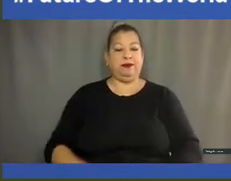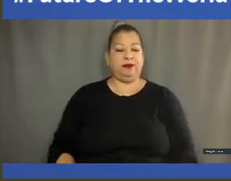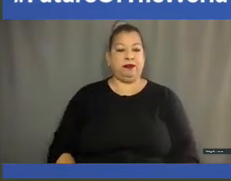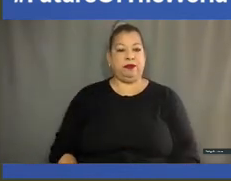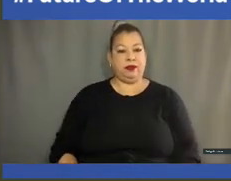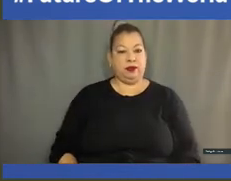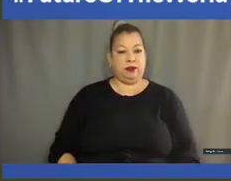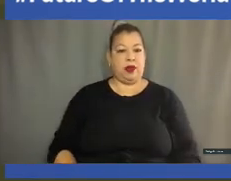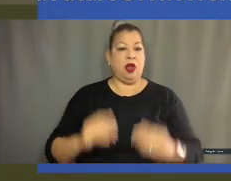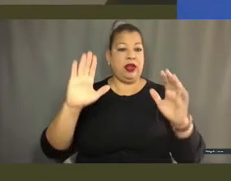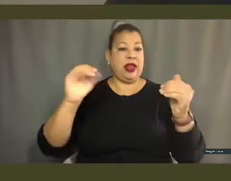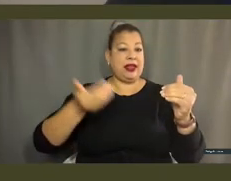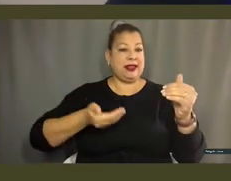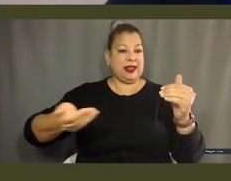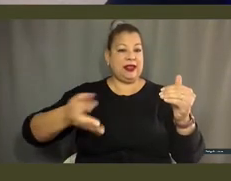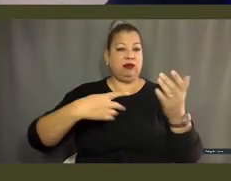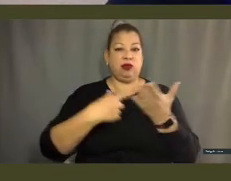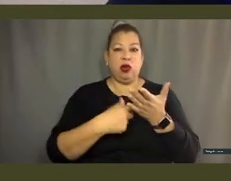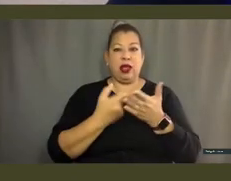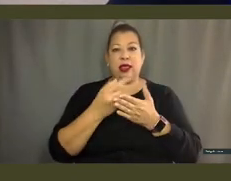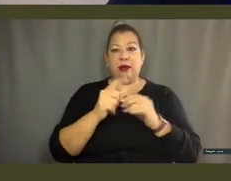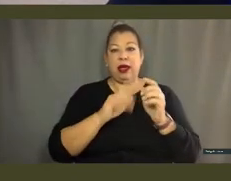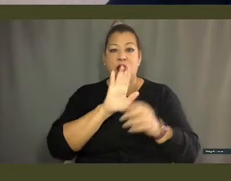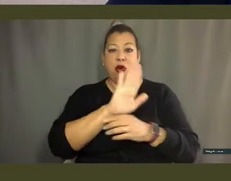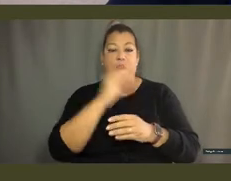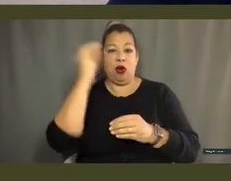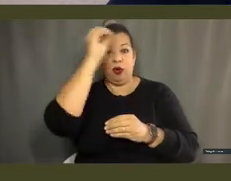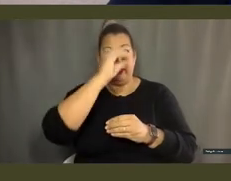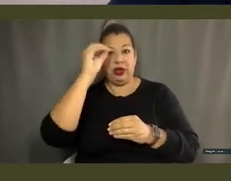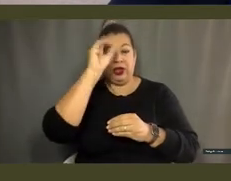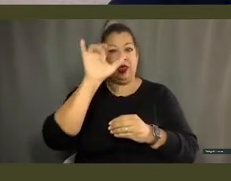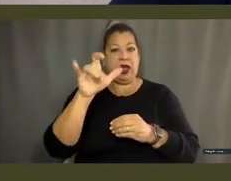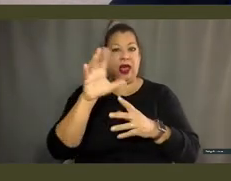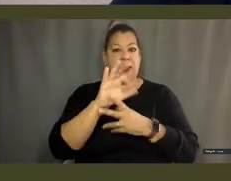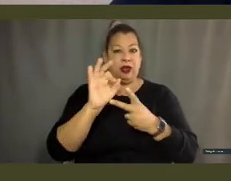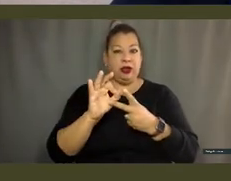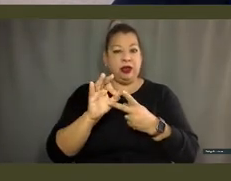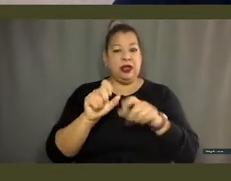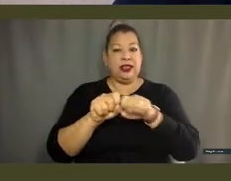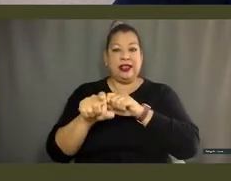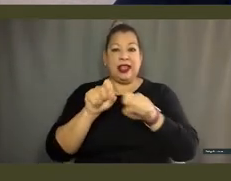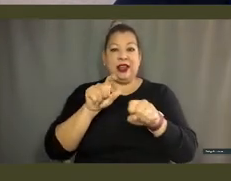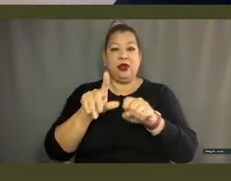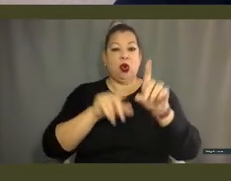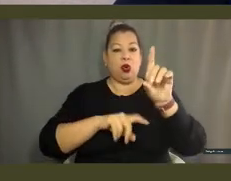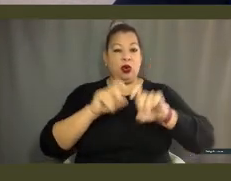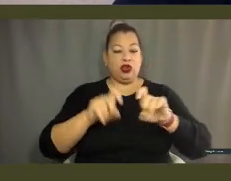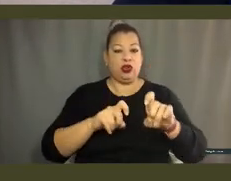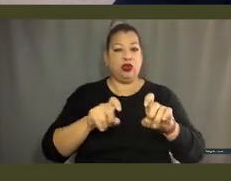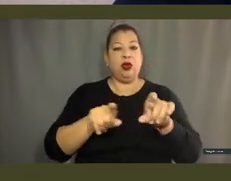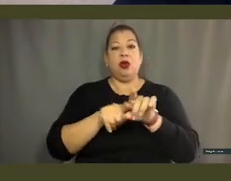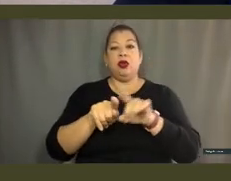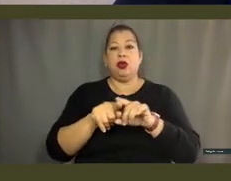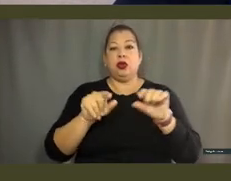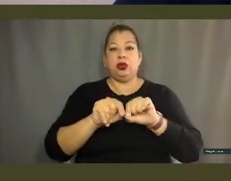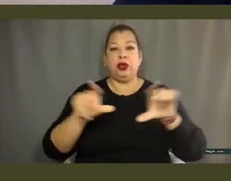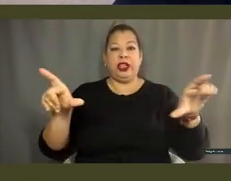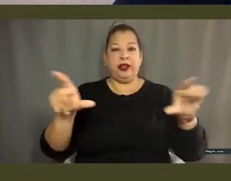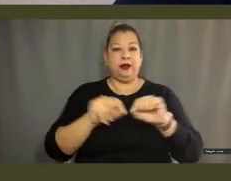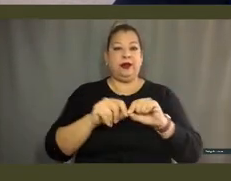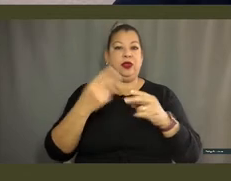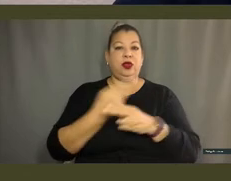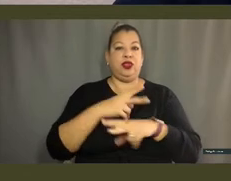will talk a little bit about what she thinks of those options. Do send in your questions and also tweet using the